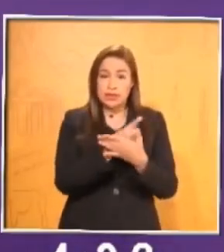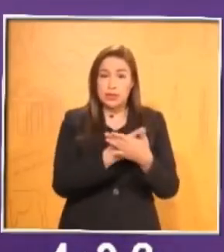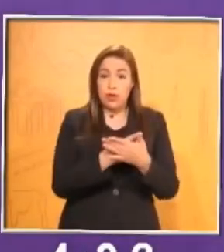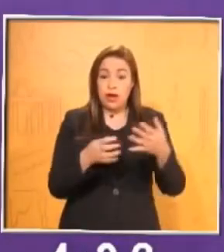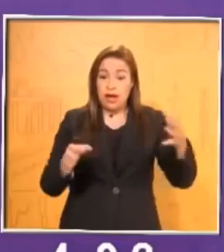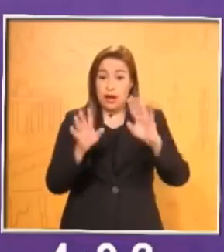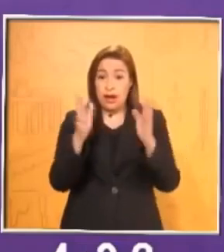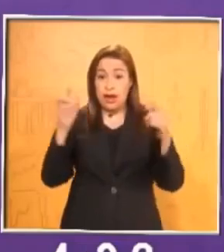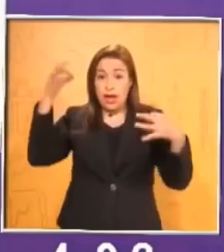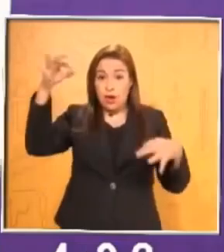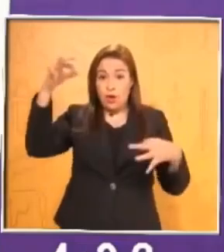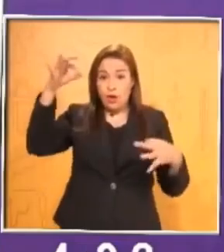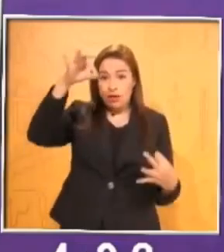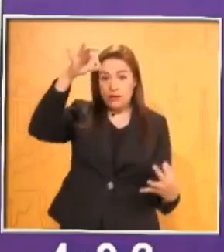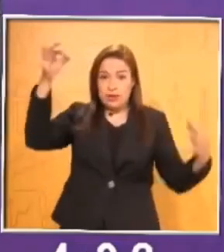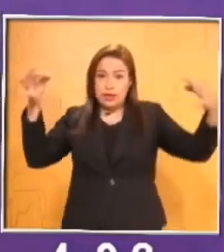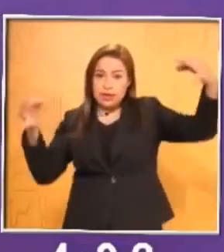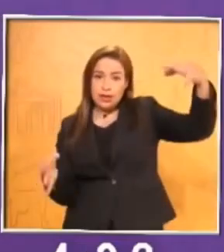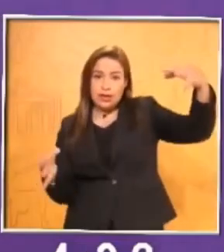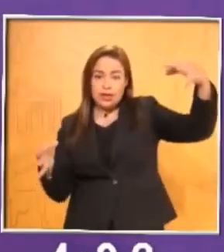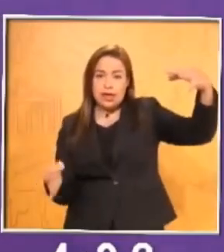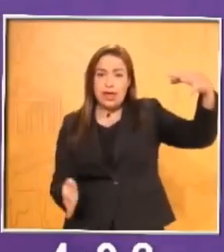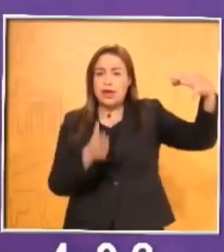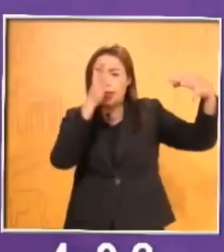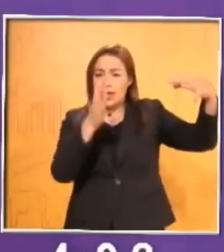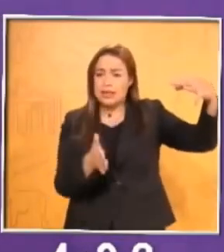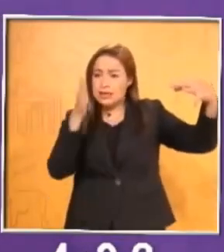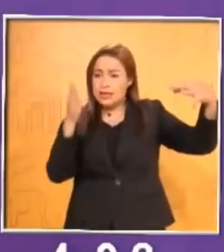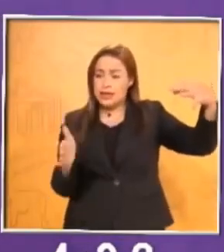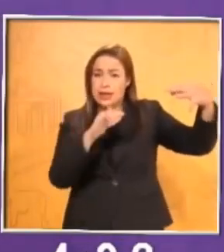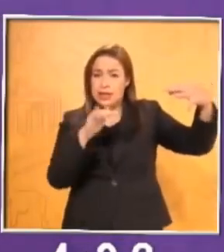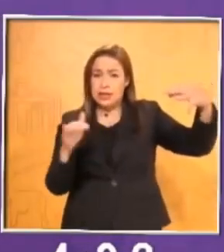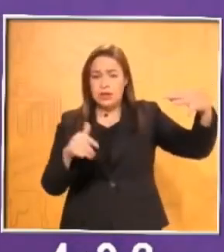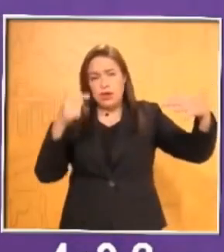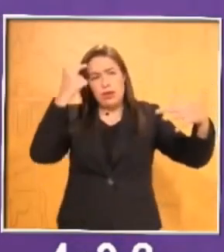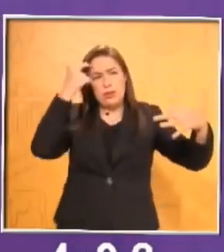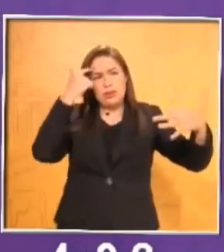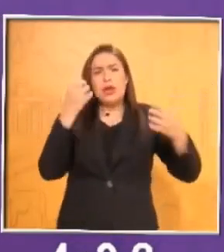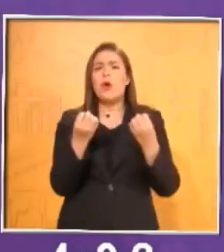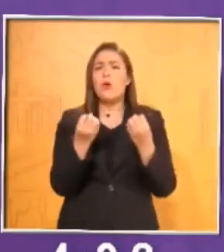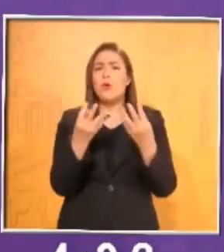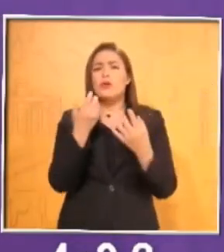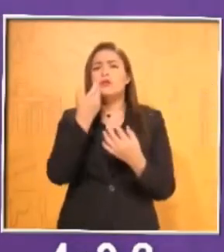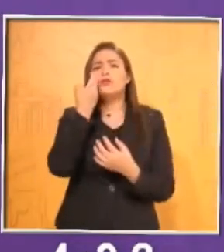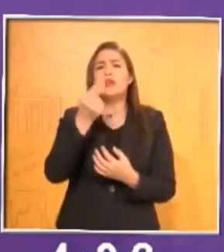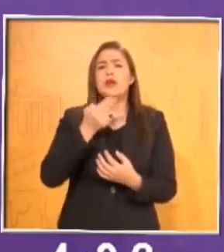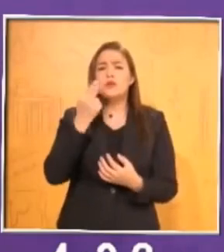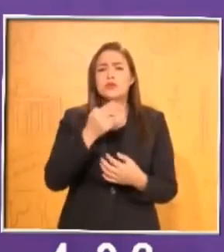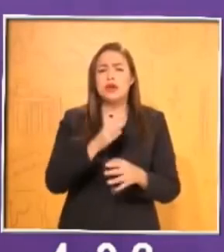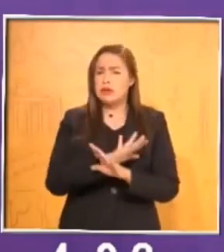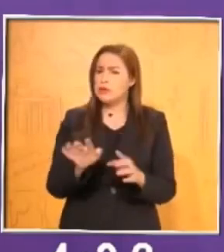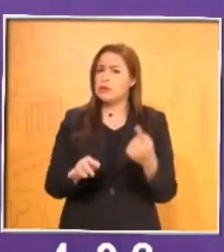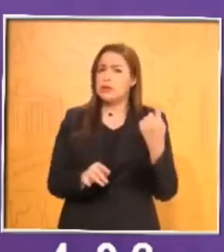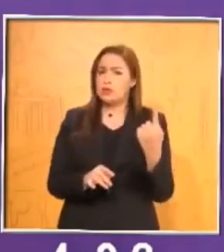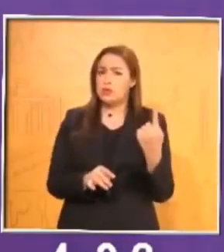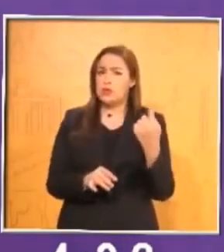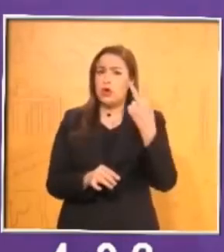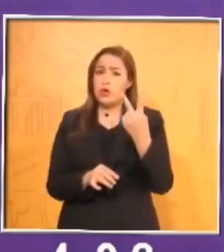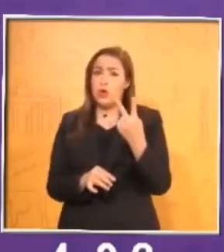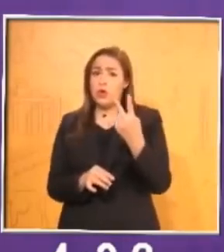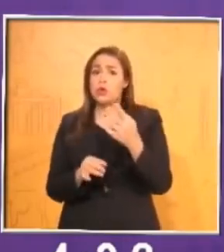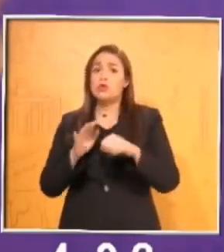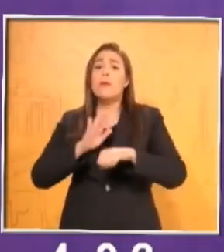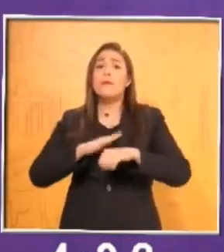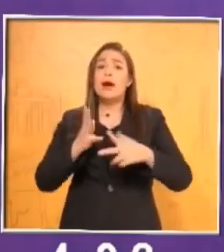want. First, you must decide if you want to use only one panel, two, or more. When